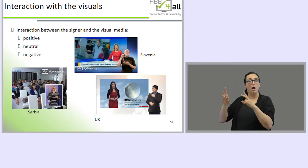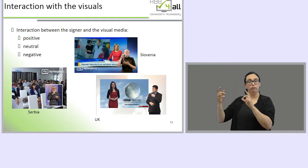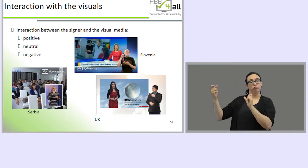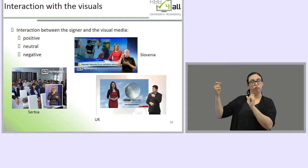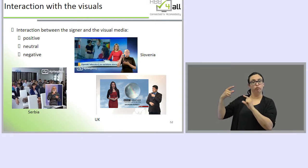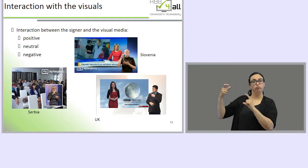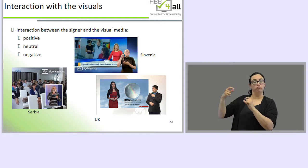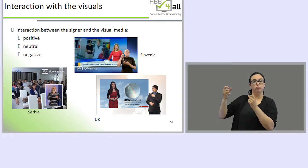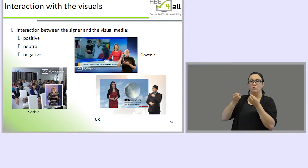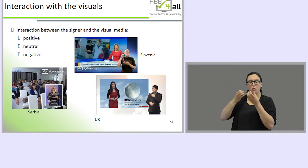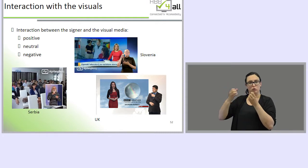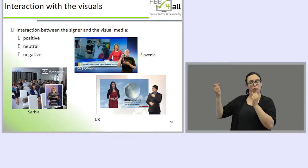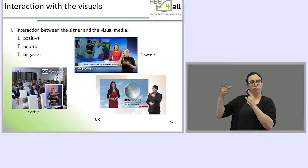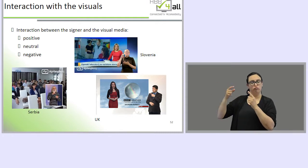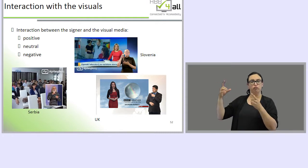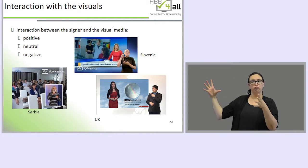the visual